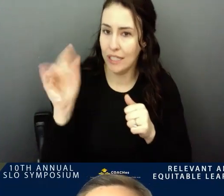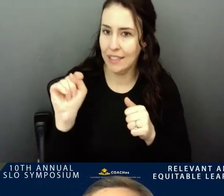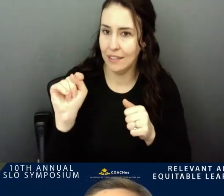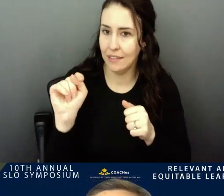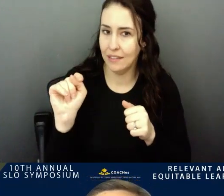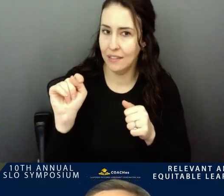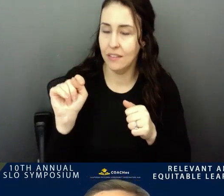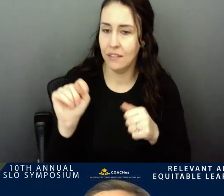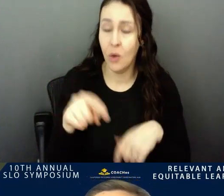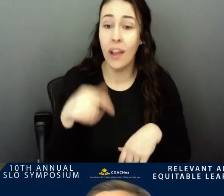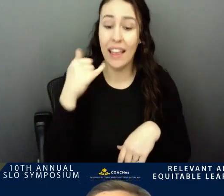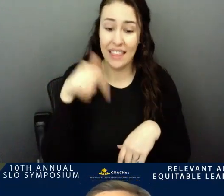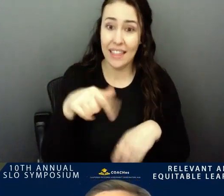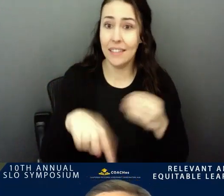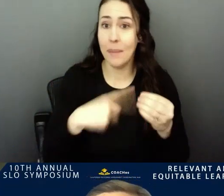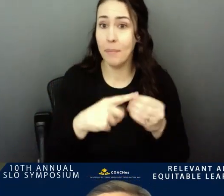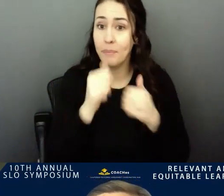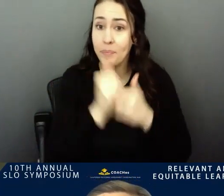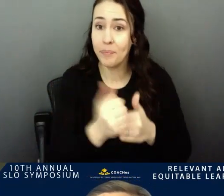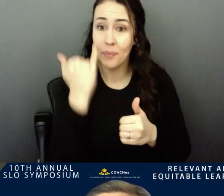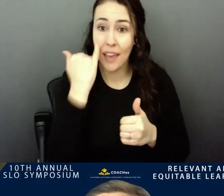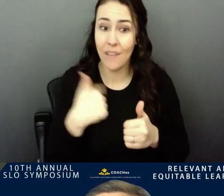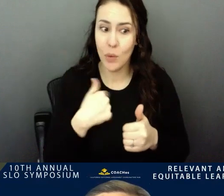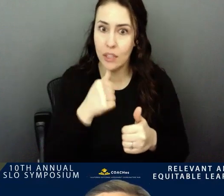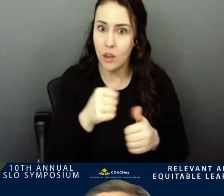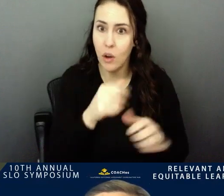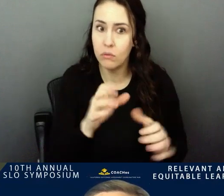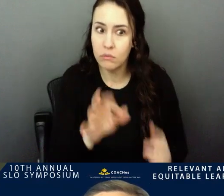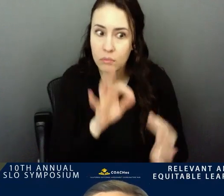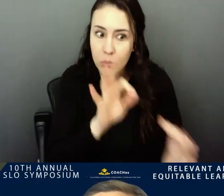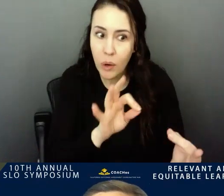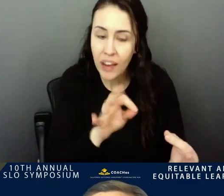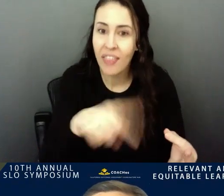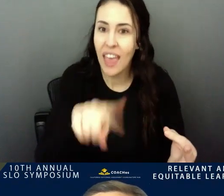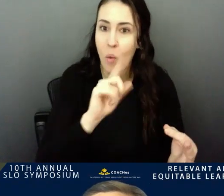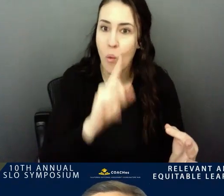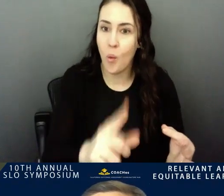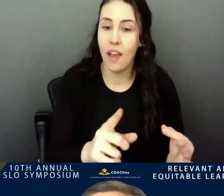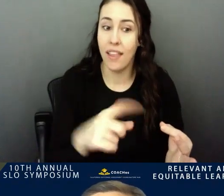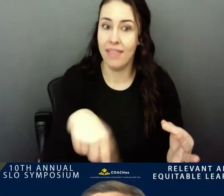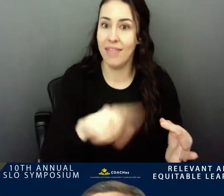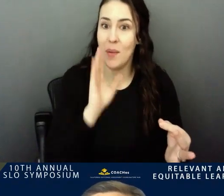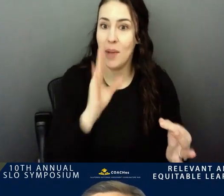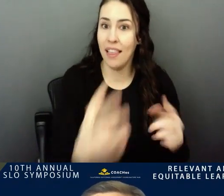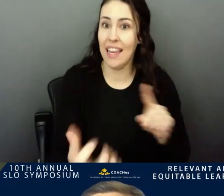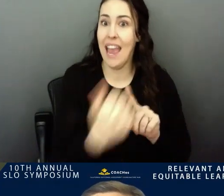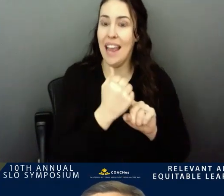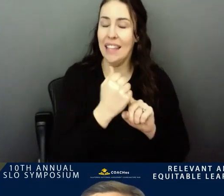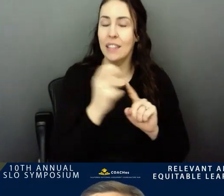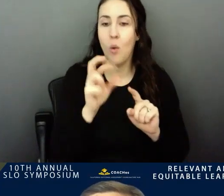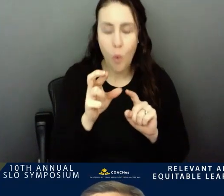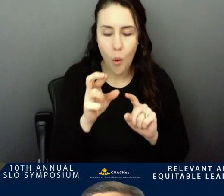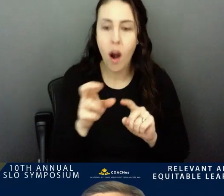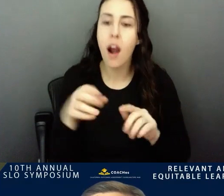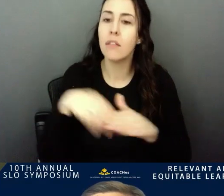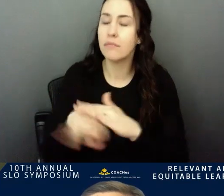it perfectly, they're gonna come and get us. Or if you go into it with the idea that this is about learning and how